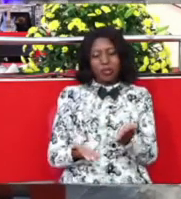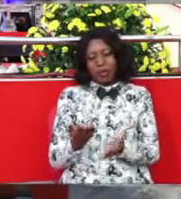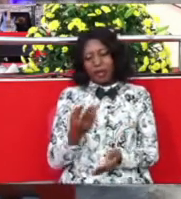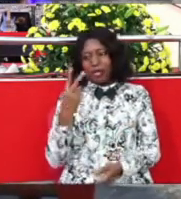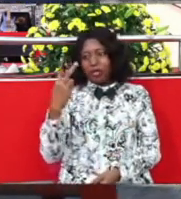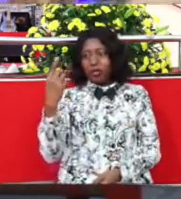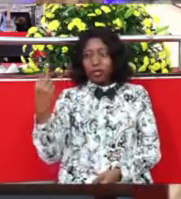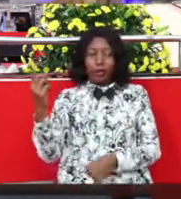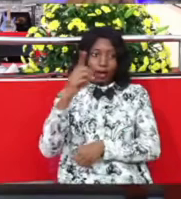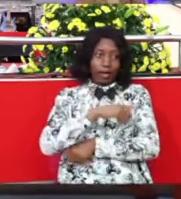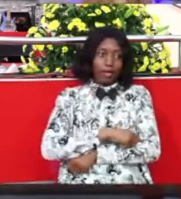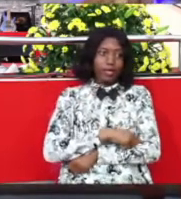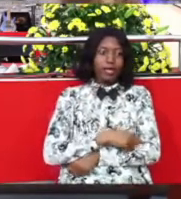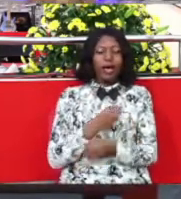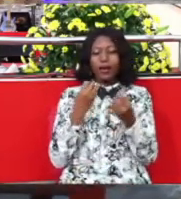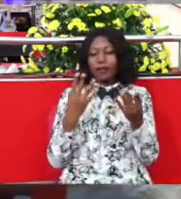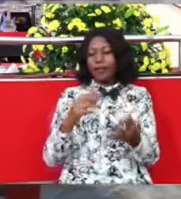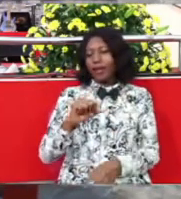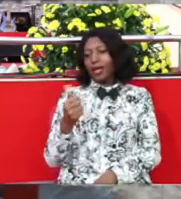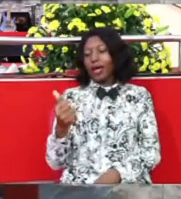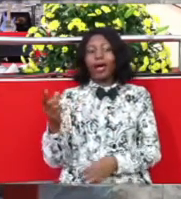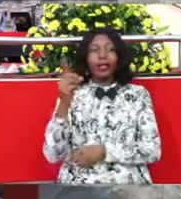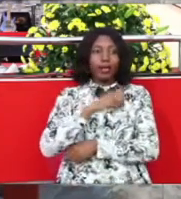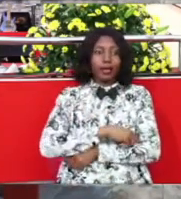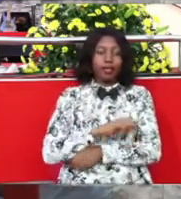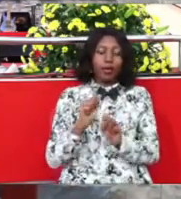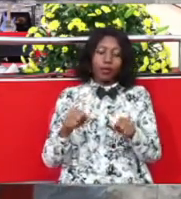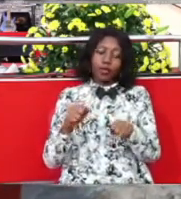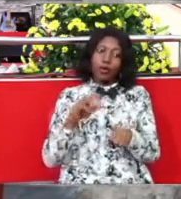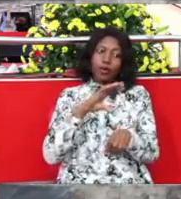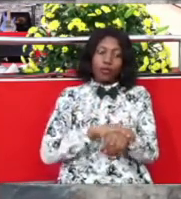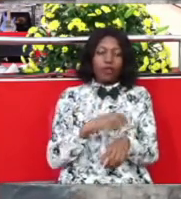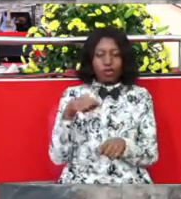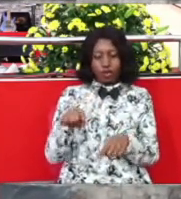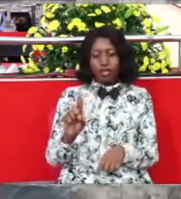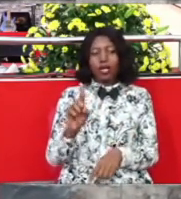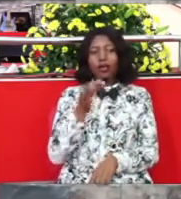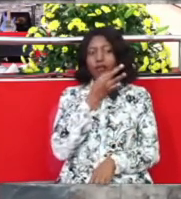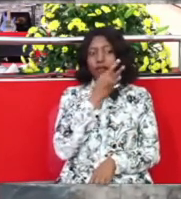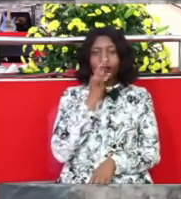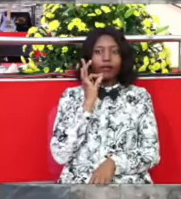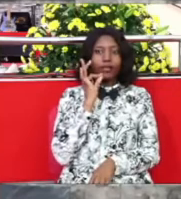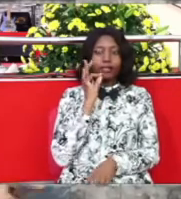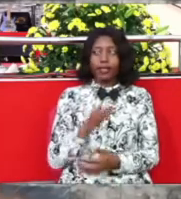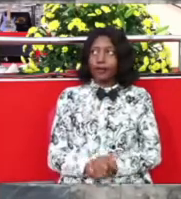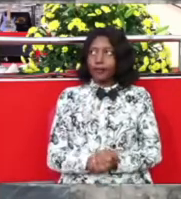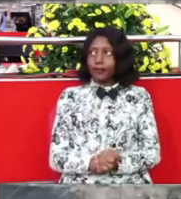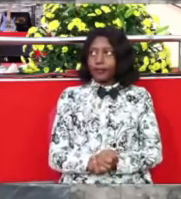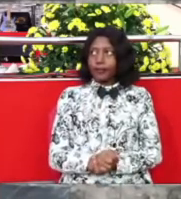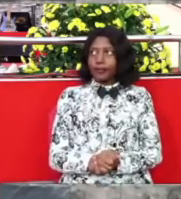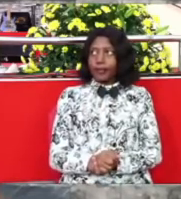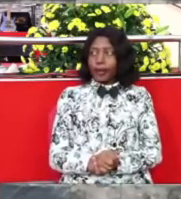21. And many other days that once in a while we found ourselves doing. Na siku zinginezo ambazo tunajipata tukifanya. A church.